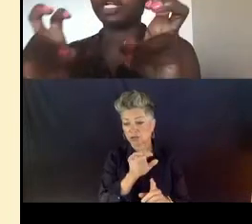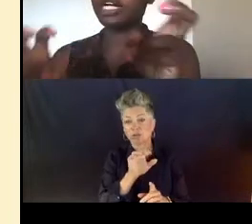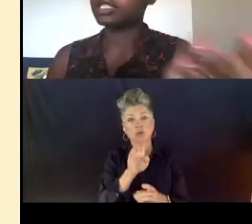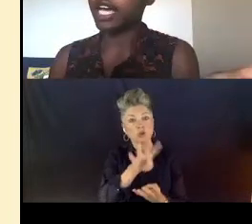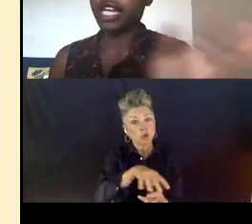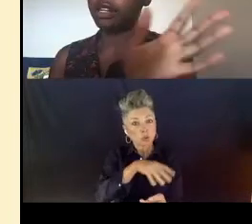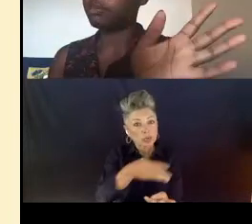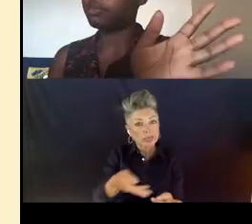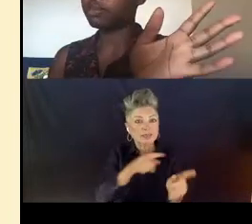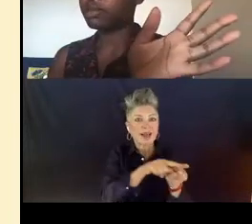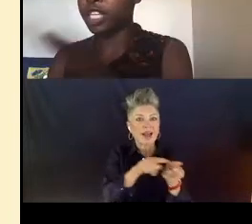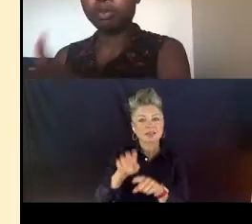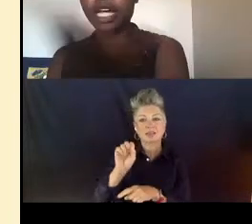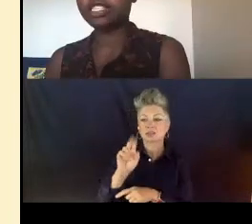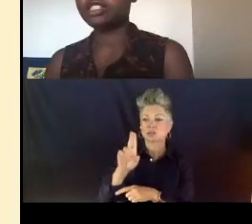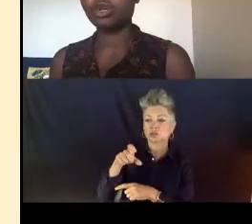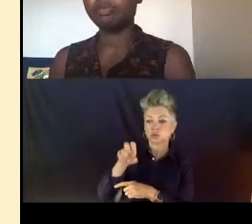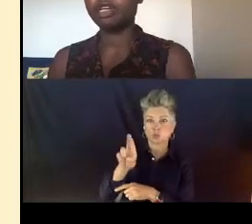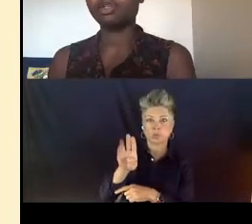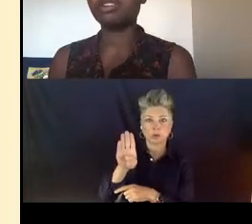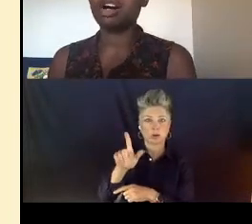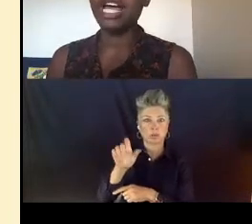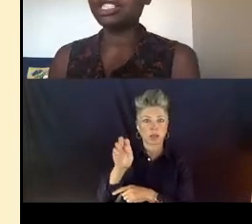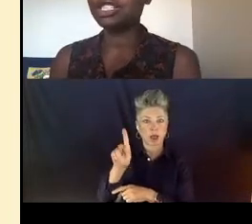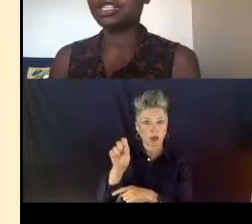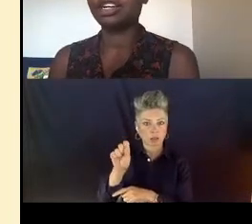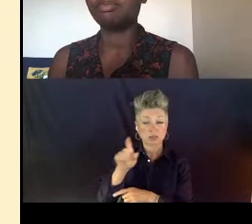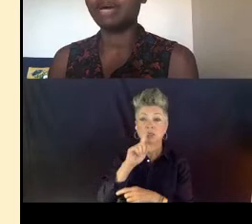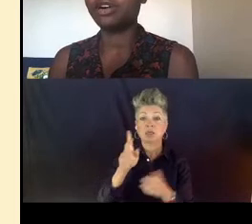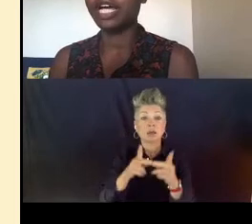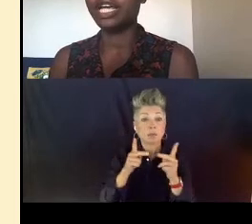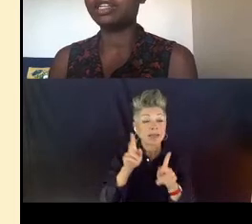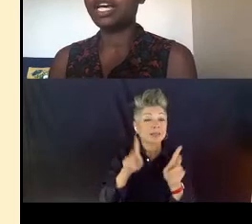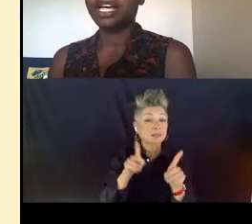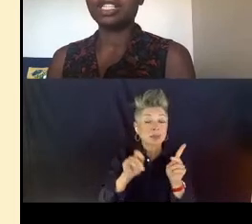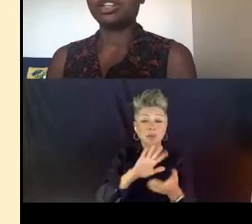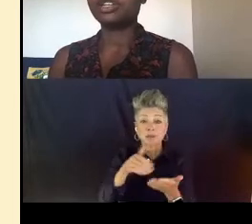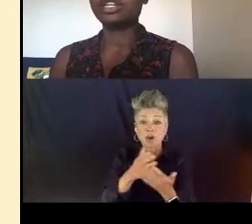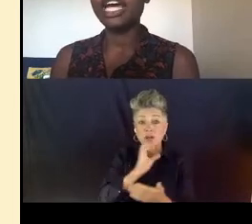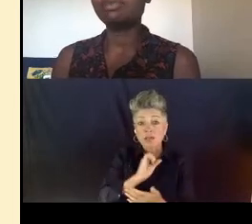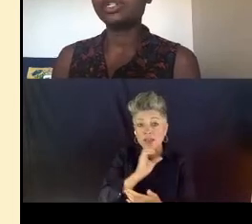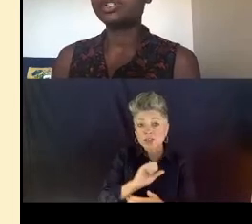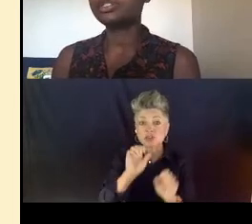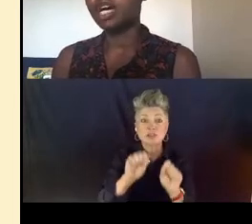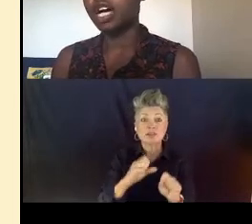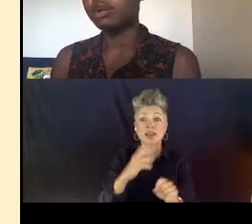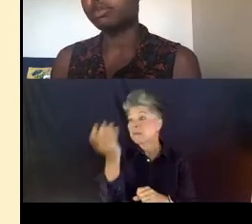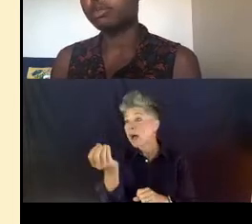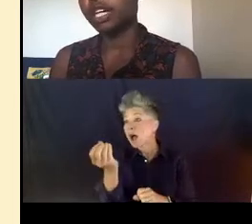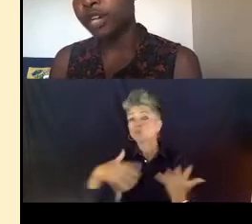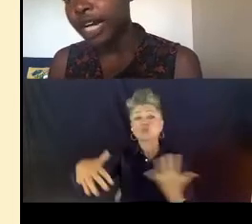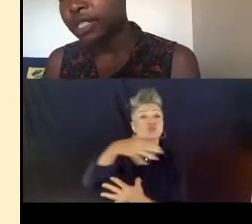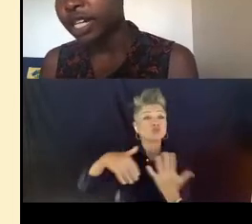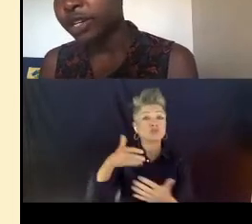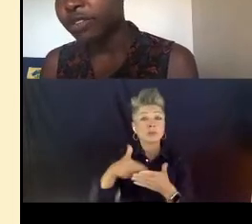super blocks. And they're places where people of all ages can come out and get to know their neighbors.